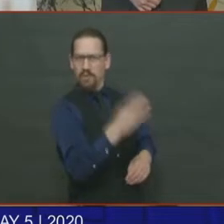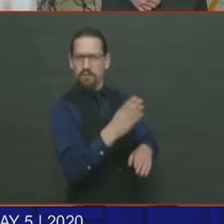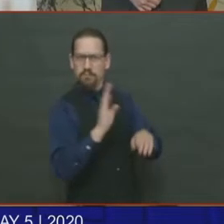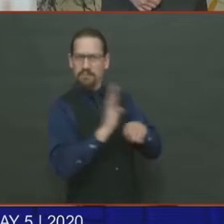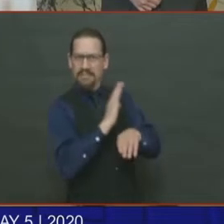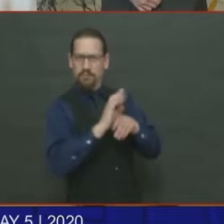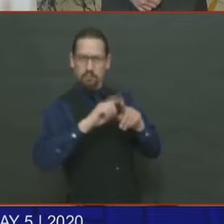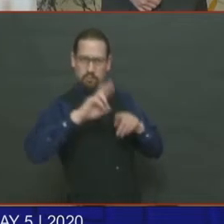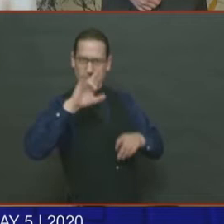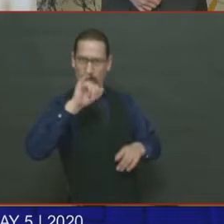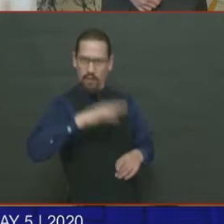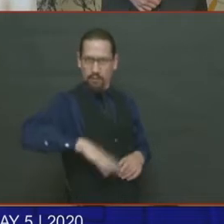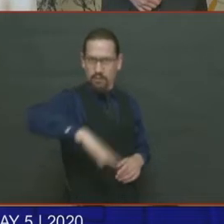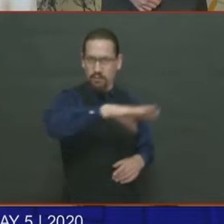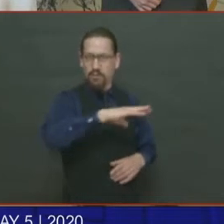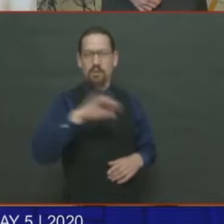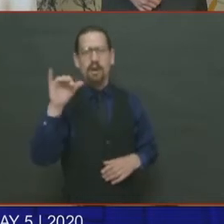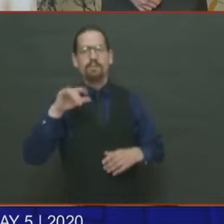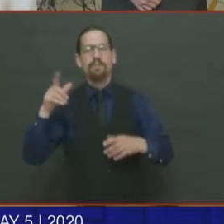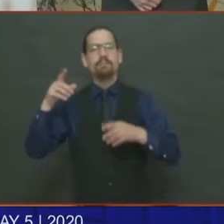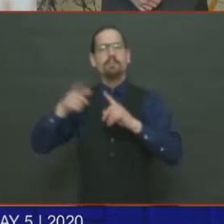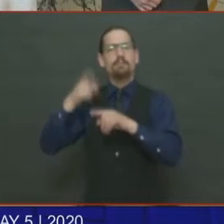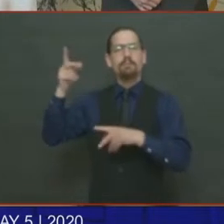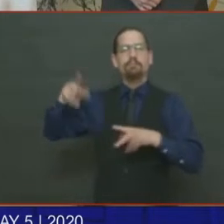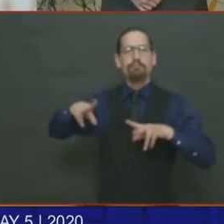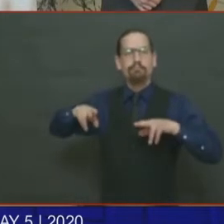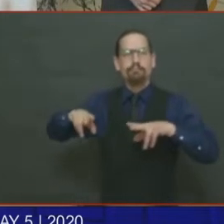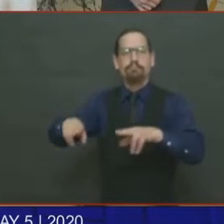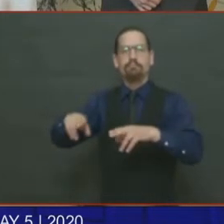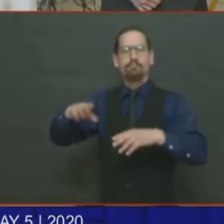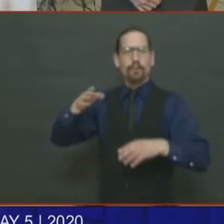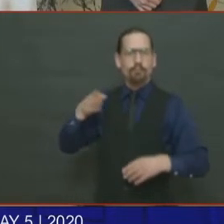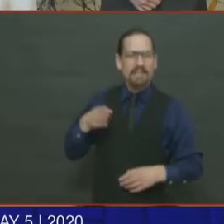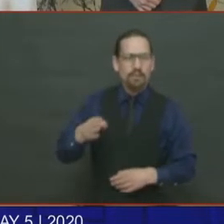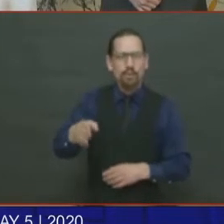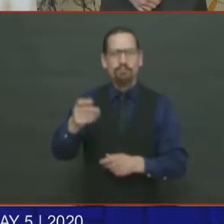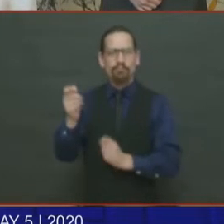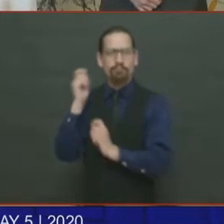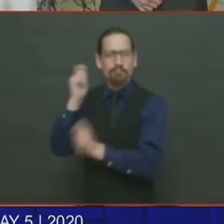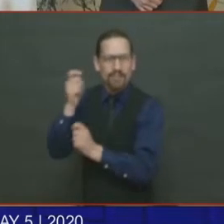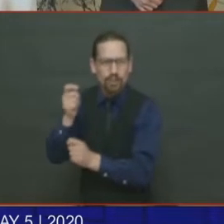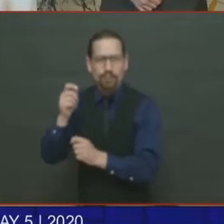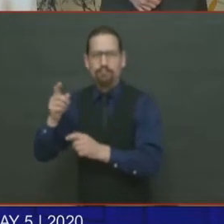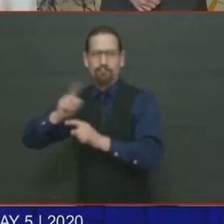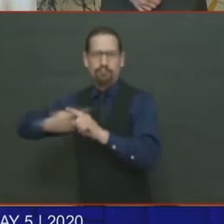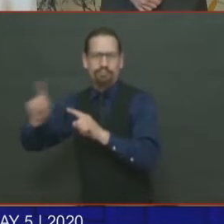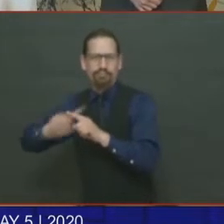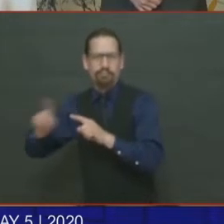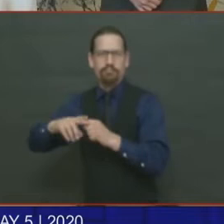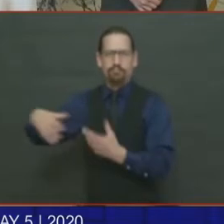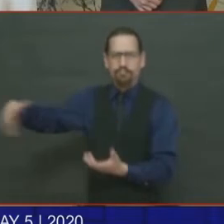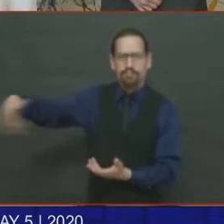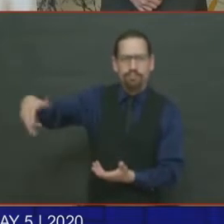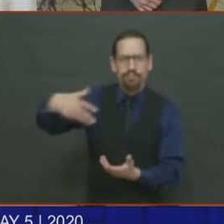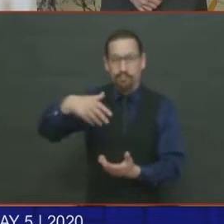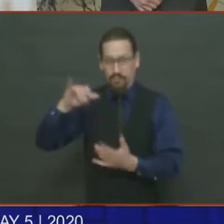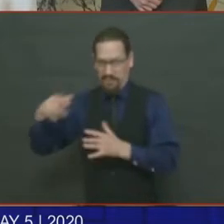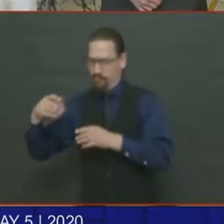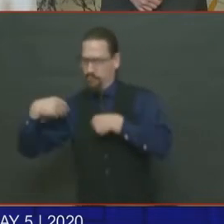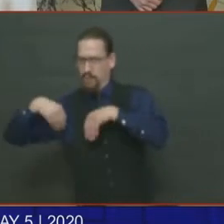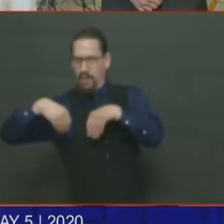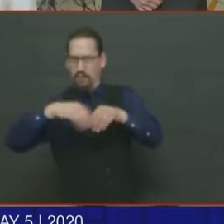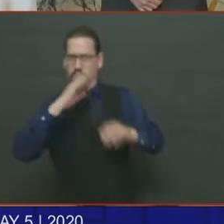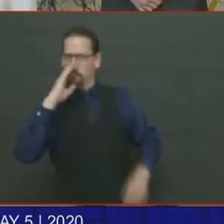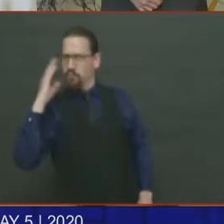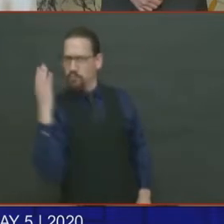use local, to buy local, to support local farmers, local fishermen, local grocery stores, local vendors, because so